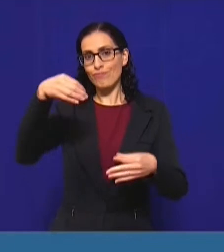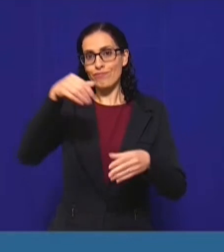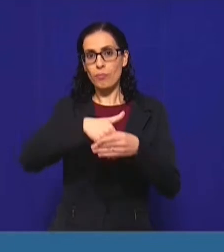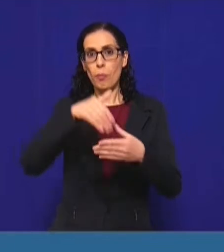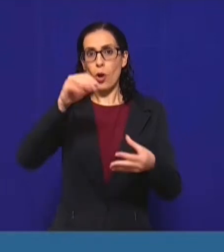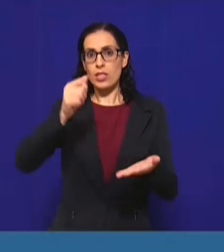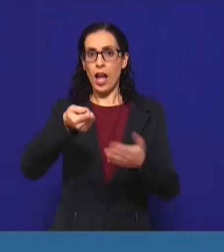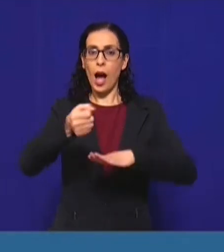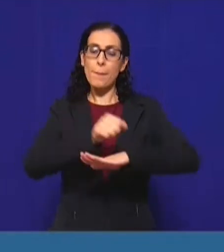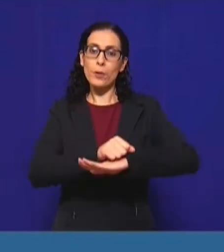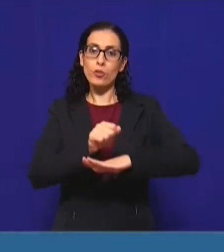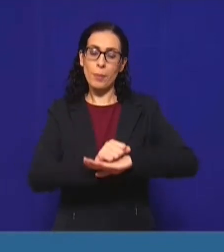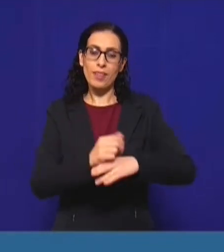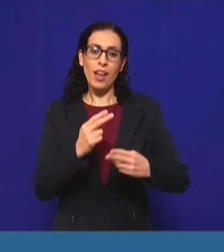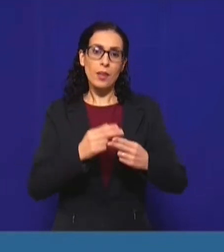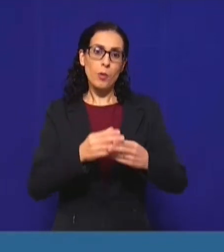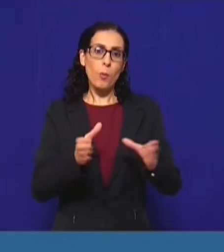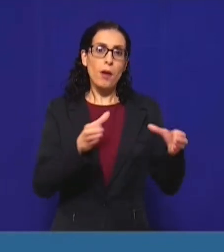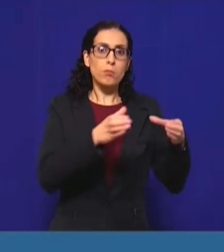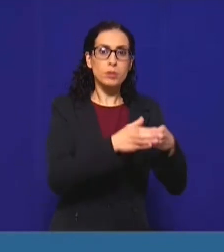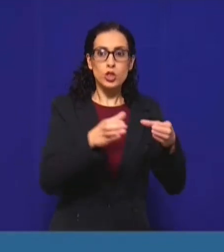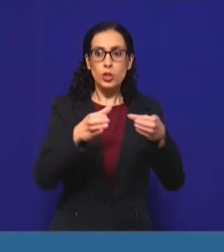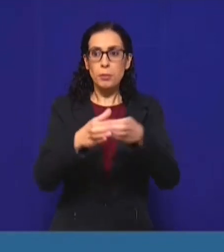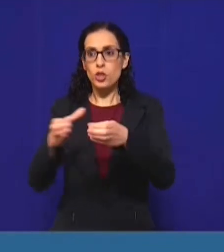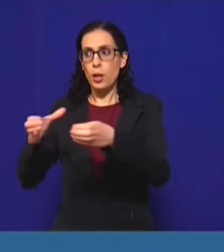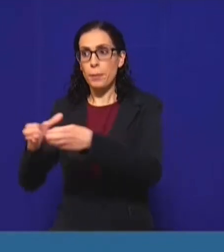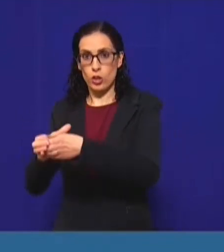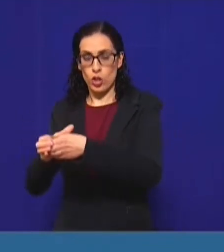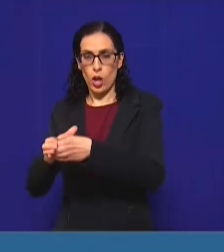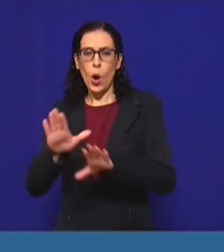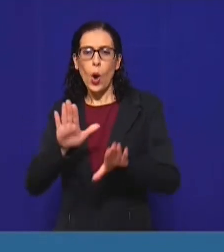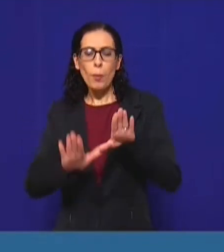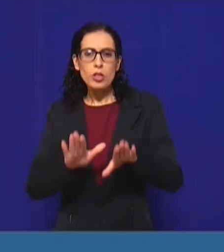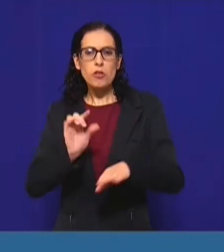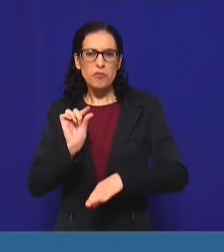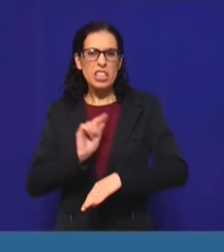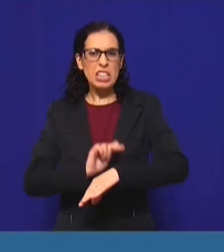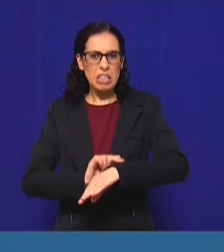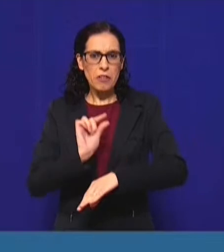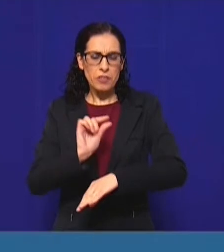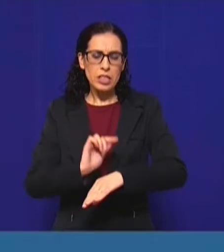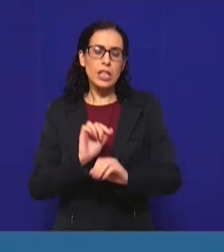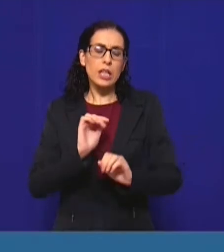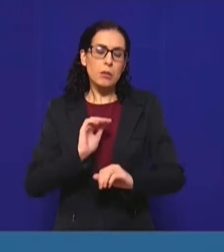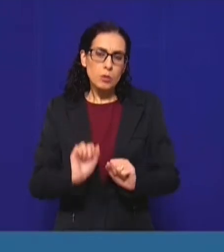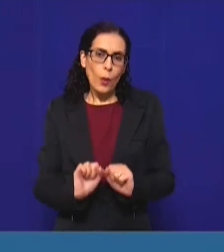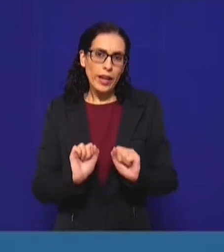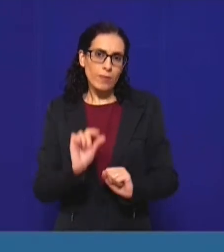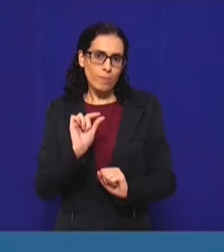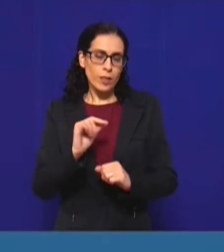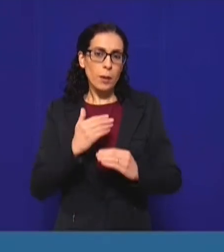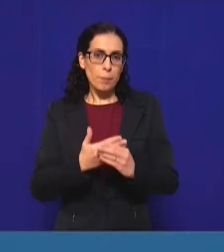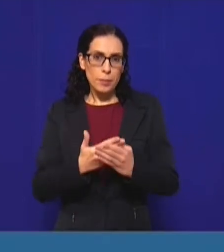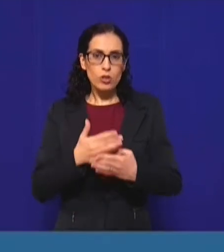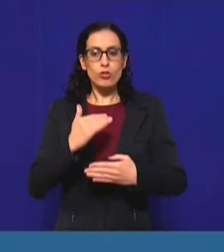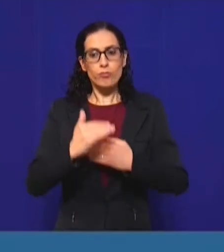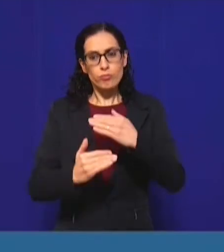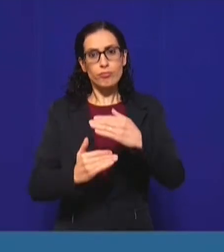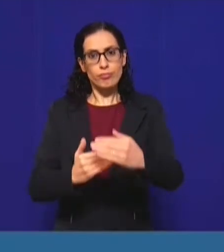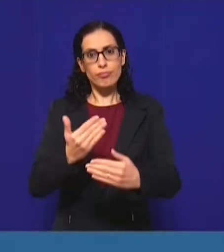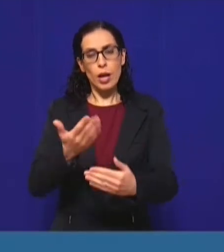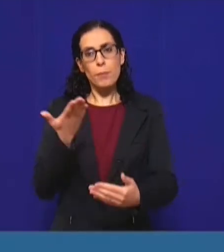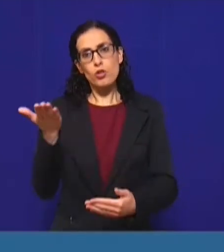jinbatu f'batches u allura kulħadd jibda jirċievi bil-mod il-mod biex ukoll intom tkun tistgħu tiġu titlaqmu